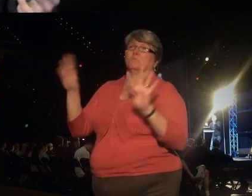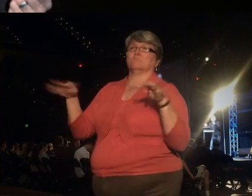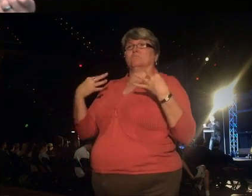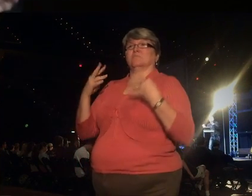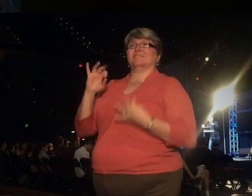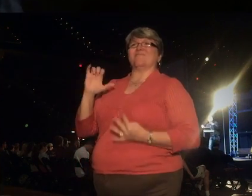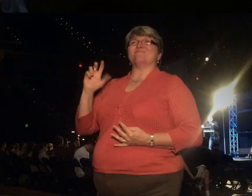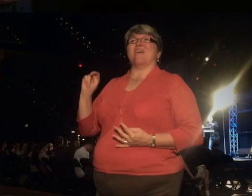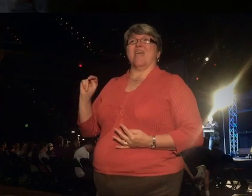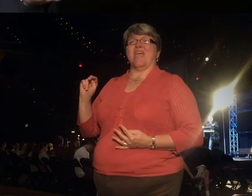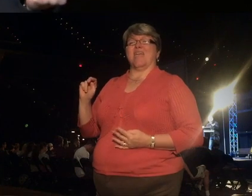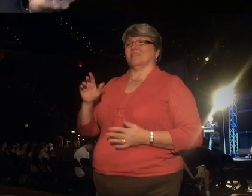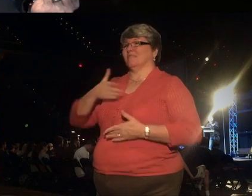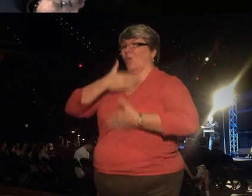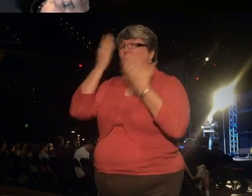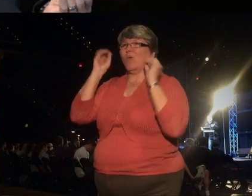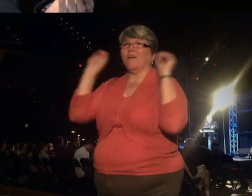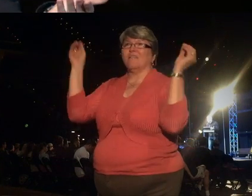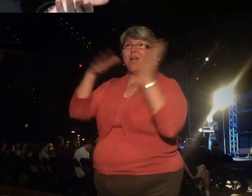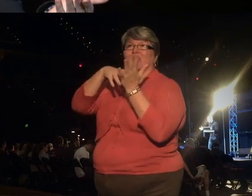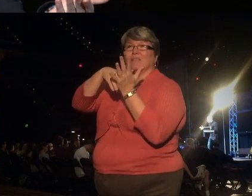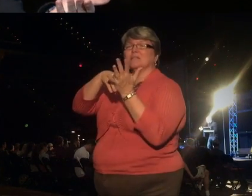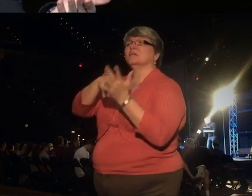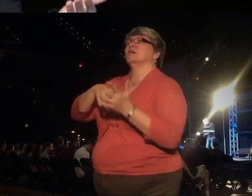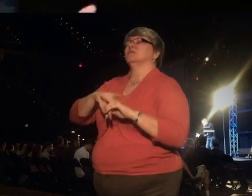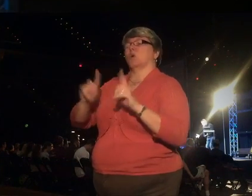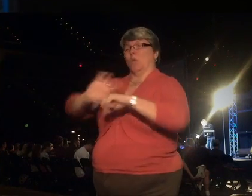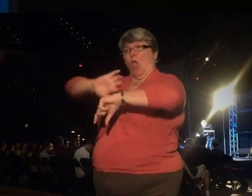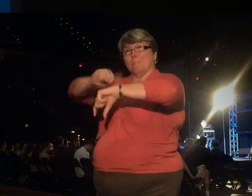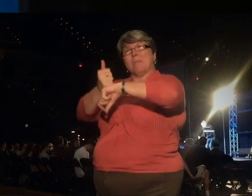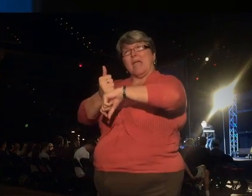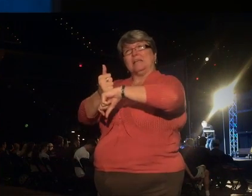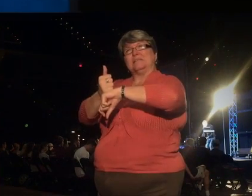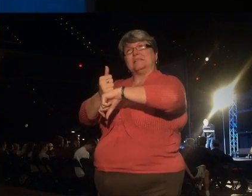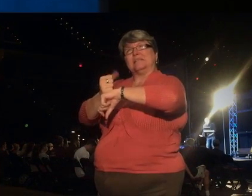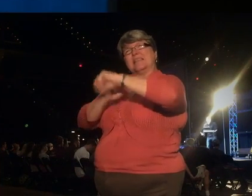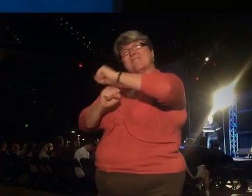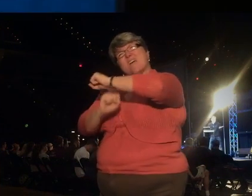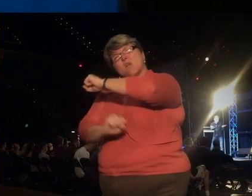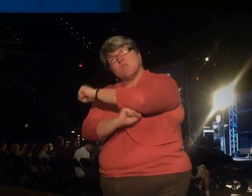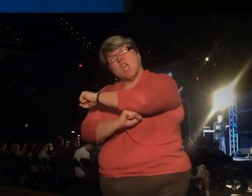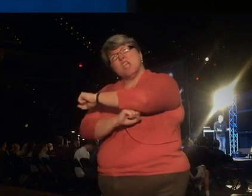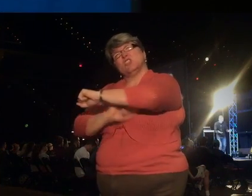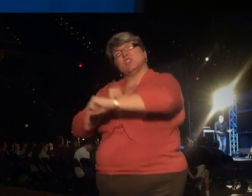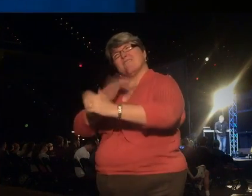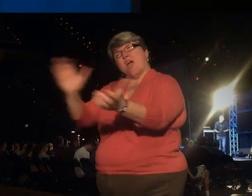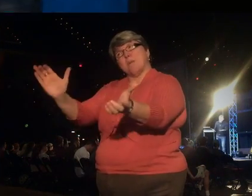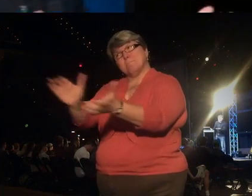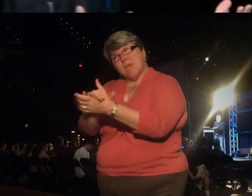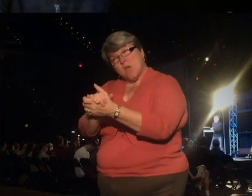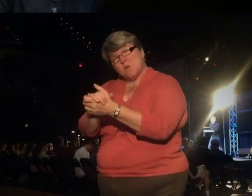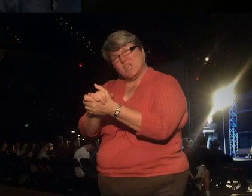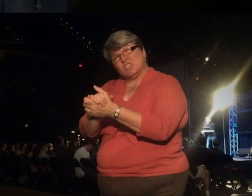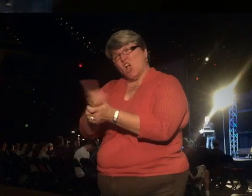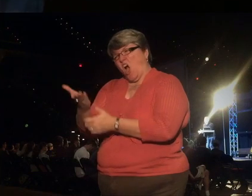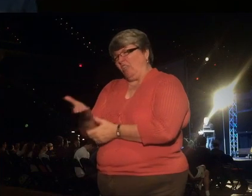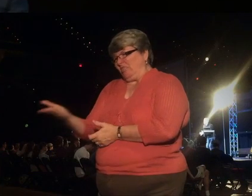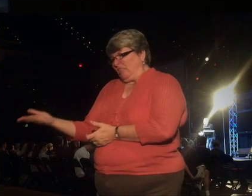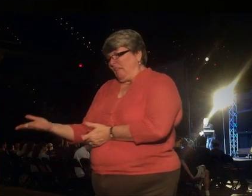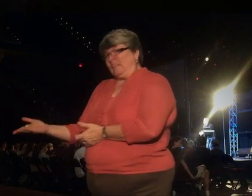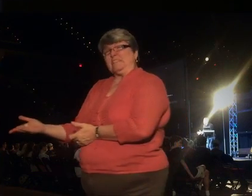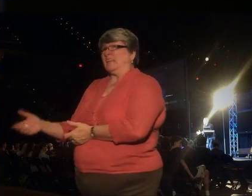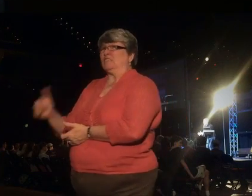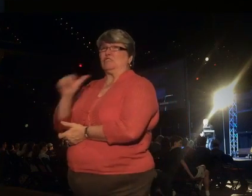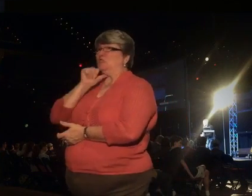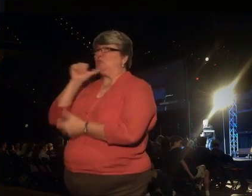It lacks substance. That we're basing the foundation of our marriage on things that